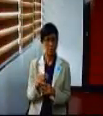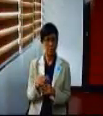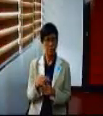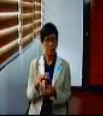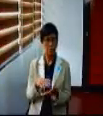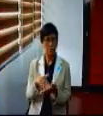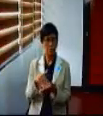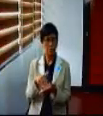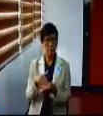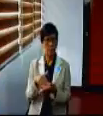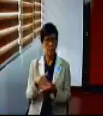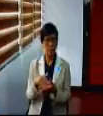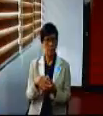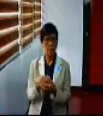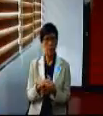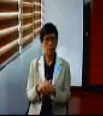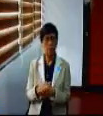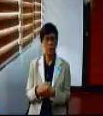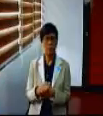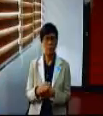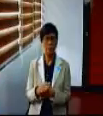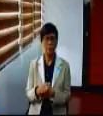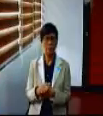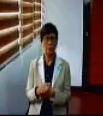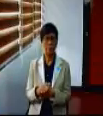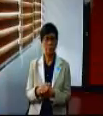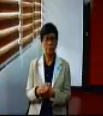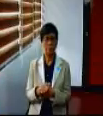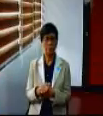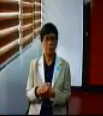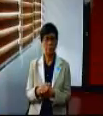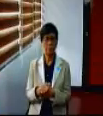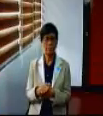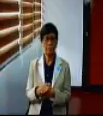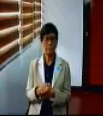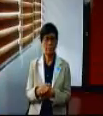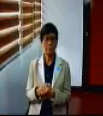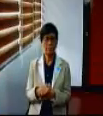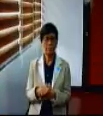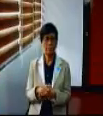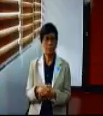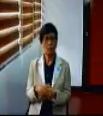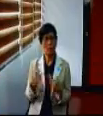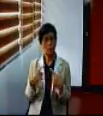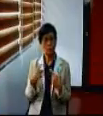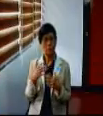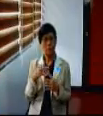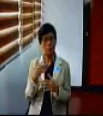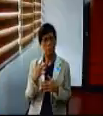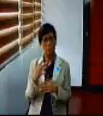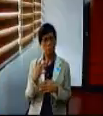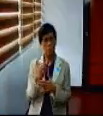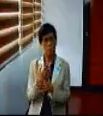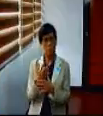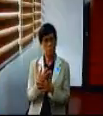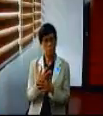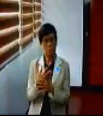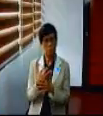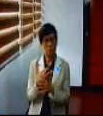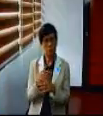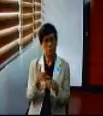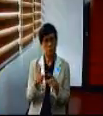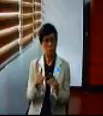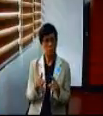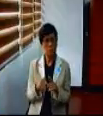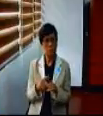There are, beyond the legal barriers, some practical and procedural barriers as well, such as the cost of bringing